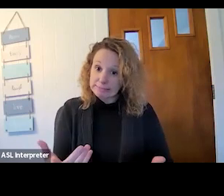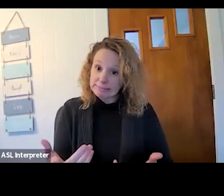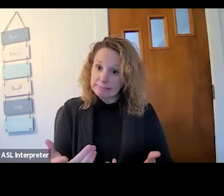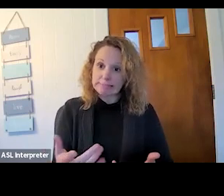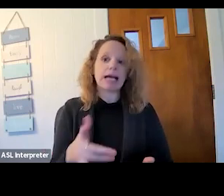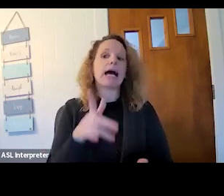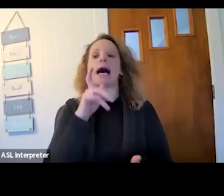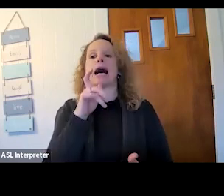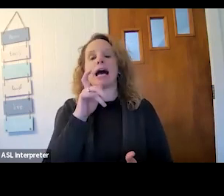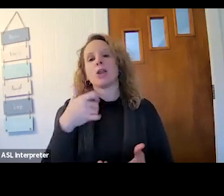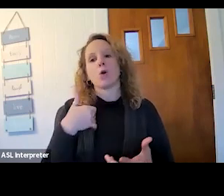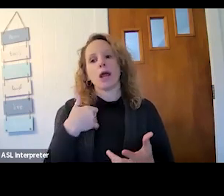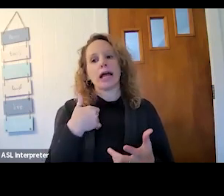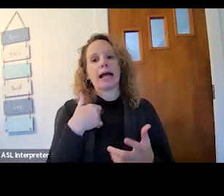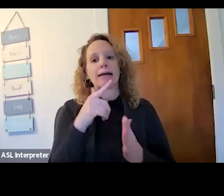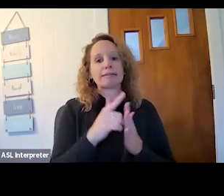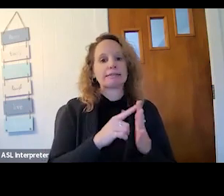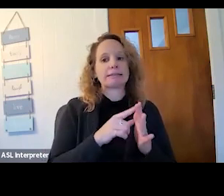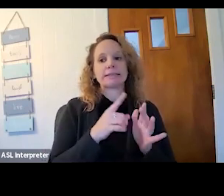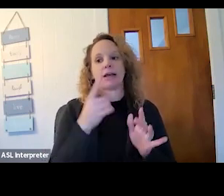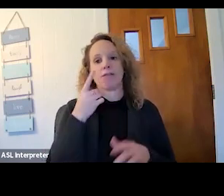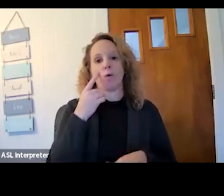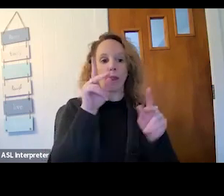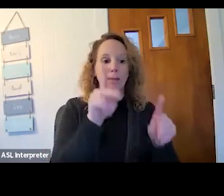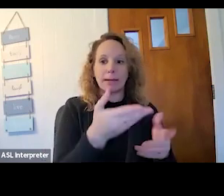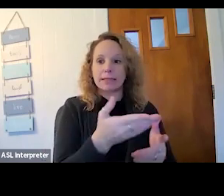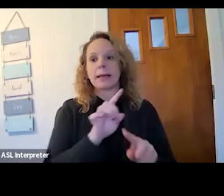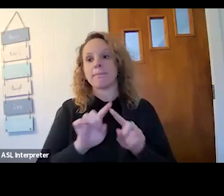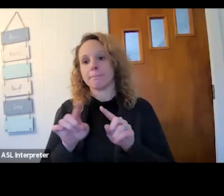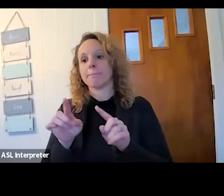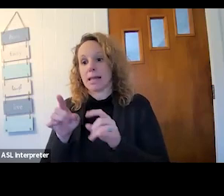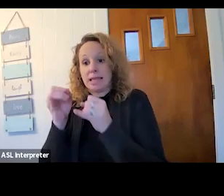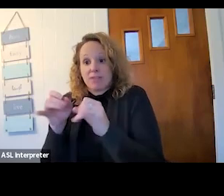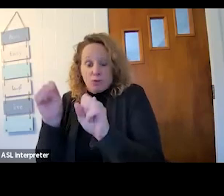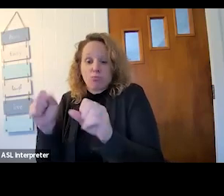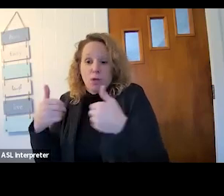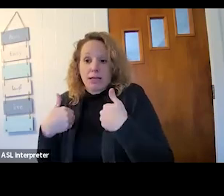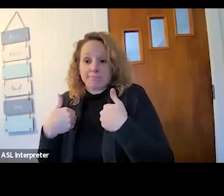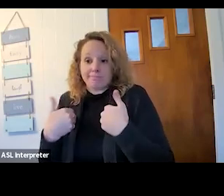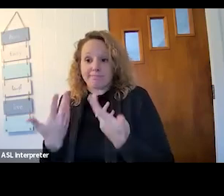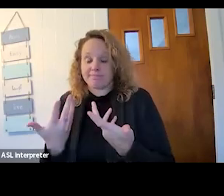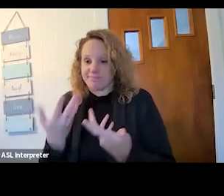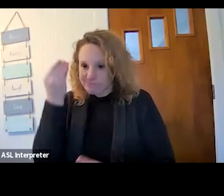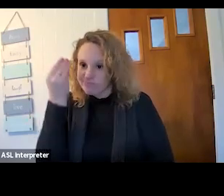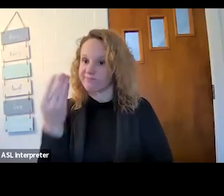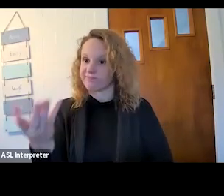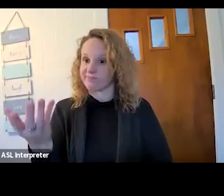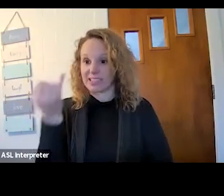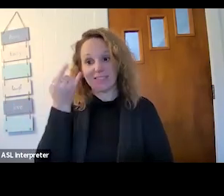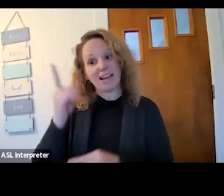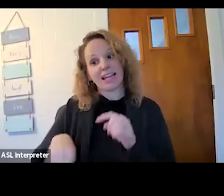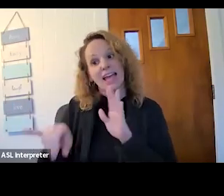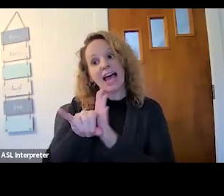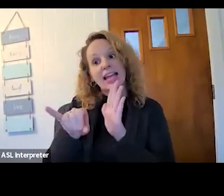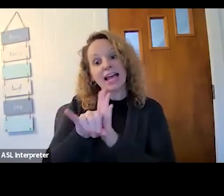have jurisdiction over them, but I do have jurisdiction over the individual. And I can always tell them that if I cannot